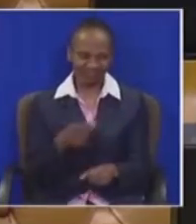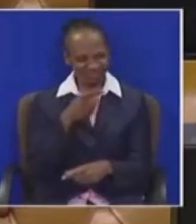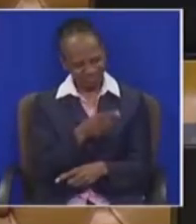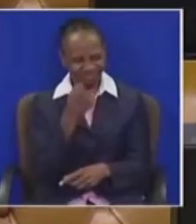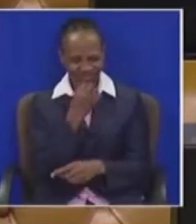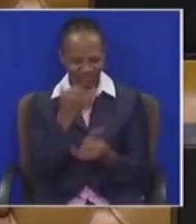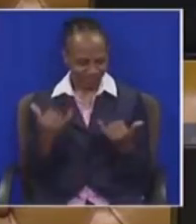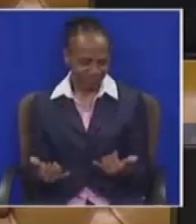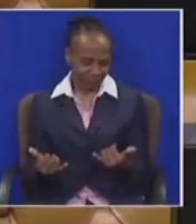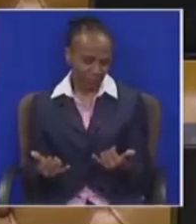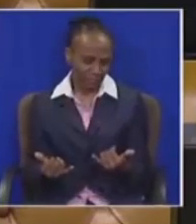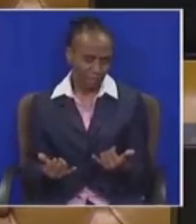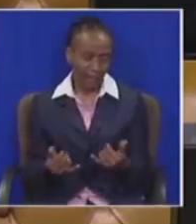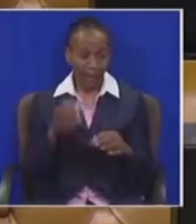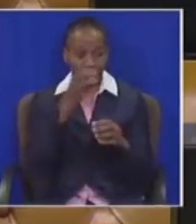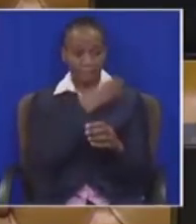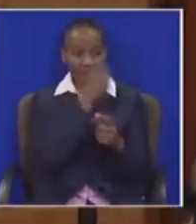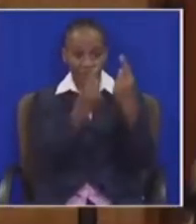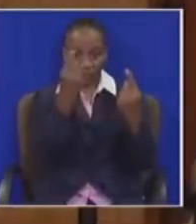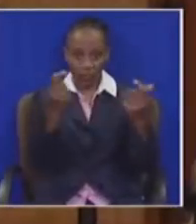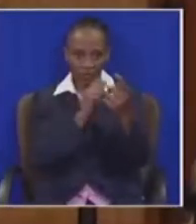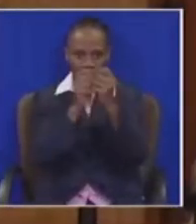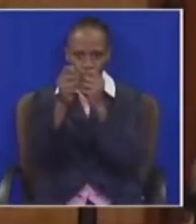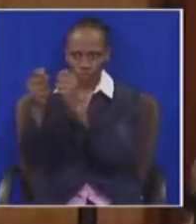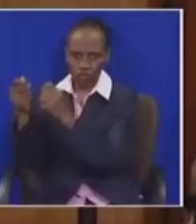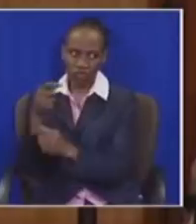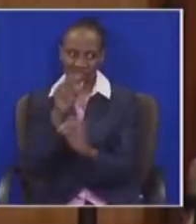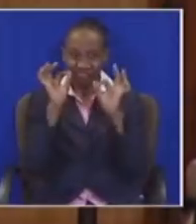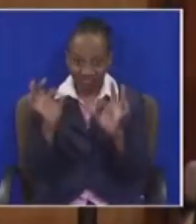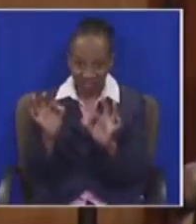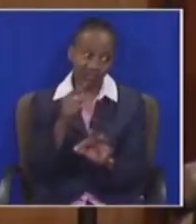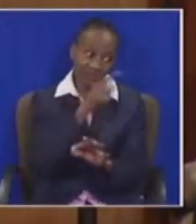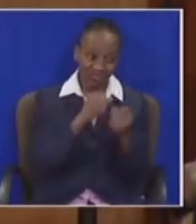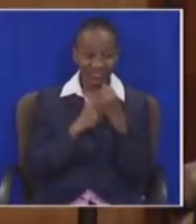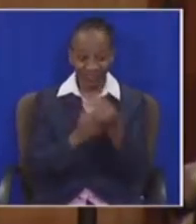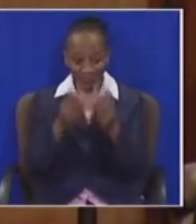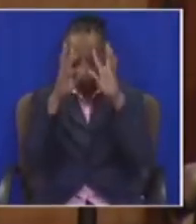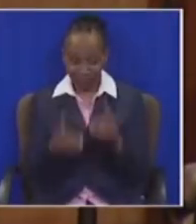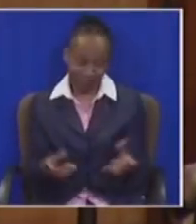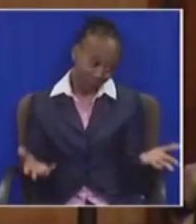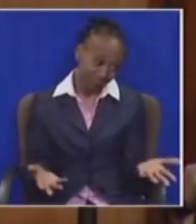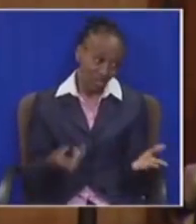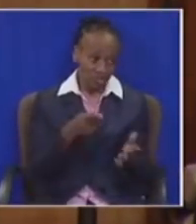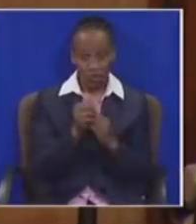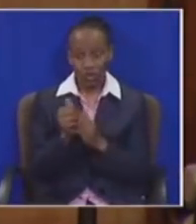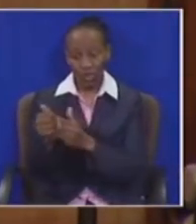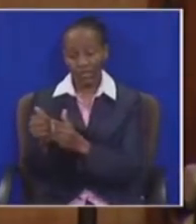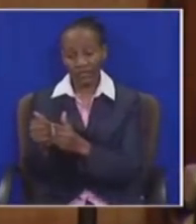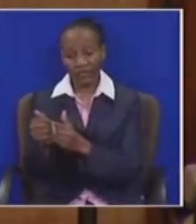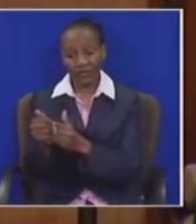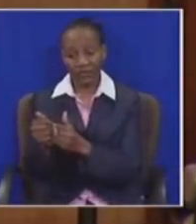that this reshuffle is in order? You agreed with it as a leader of government